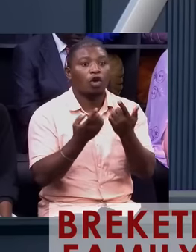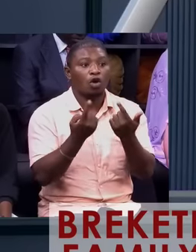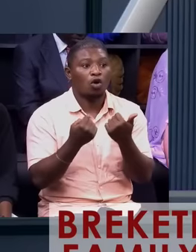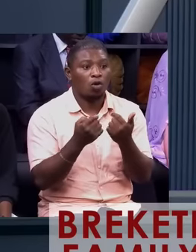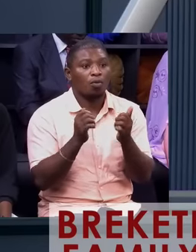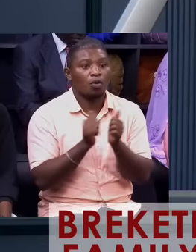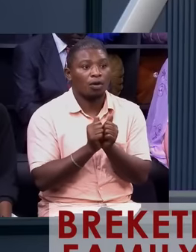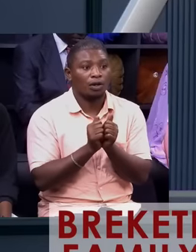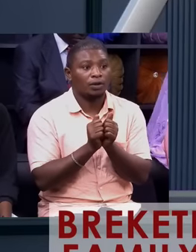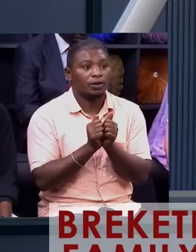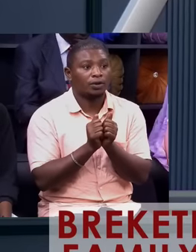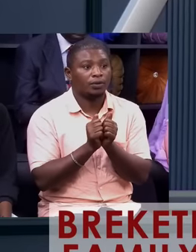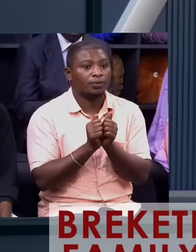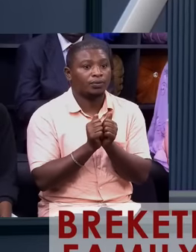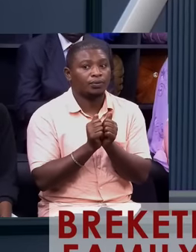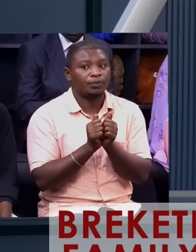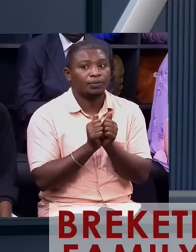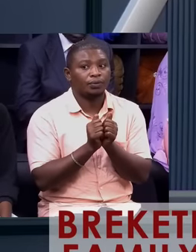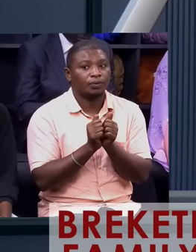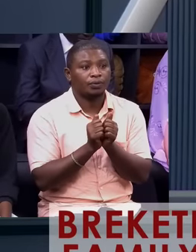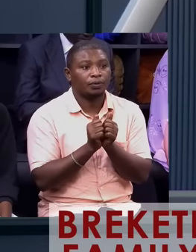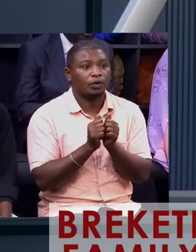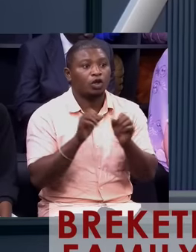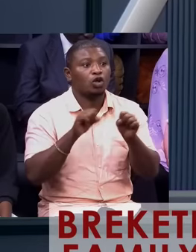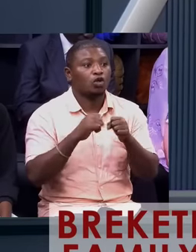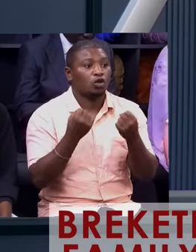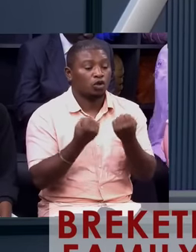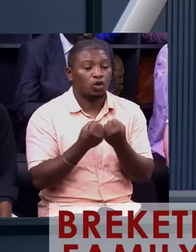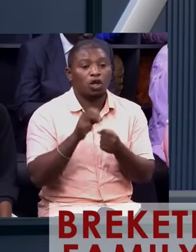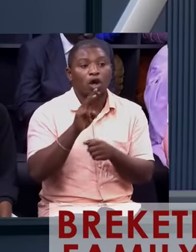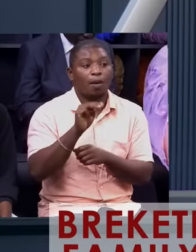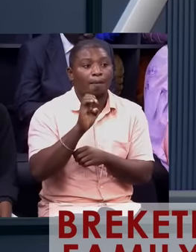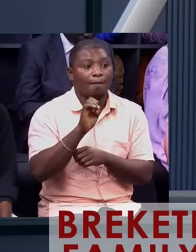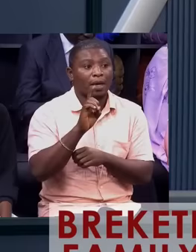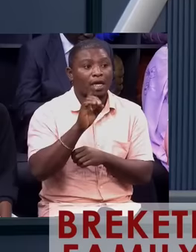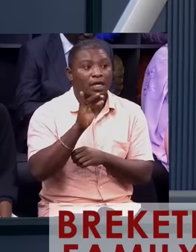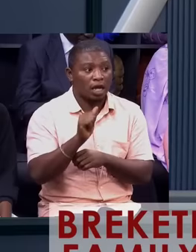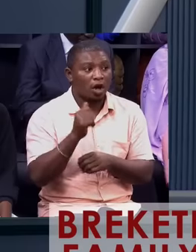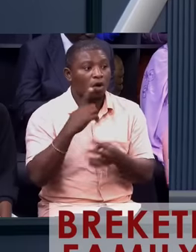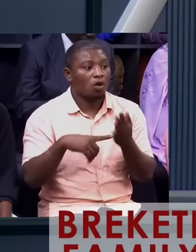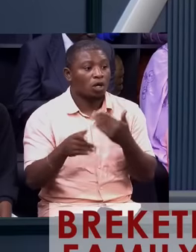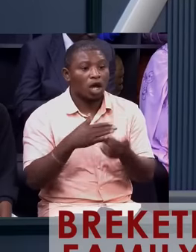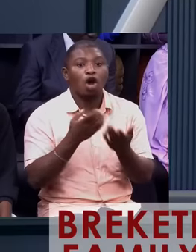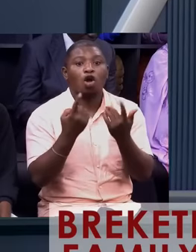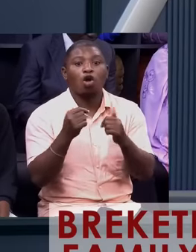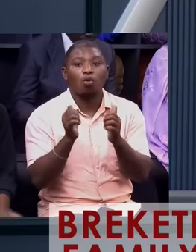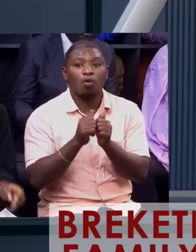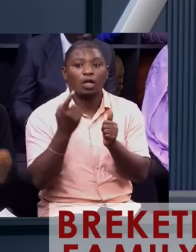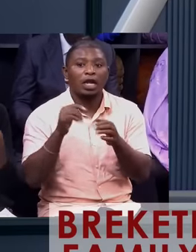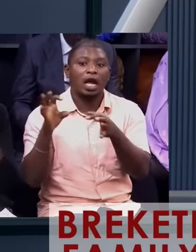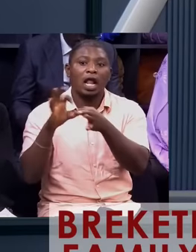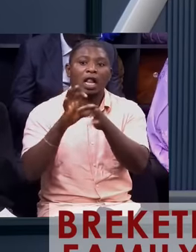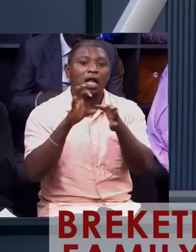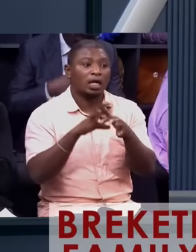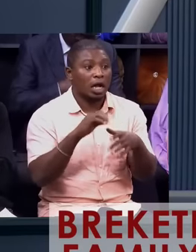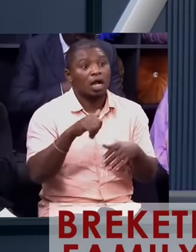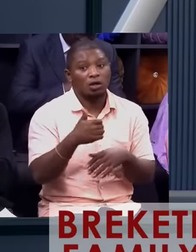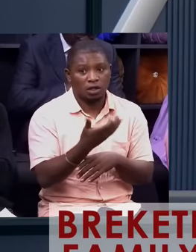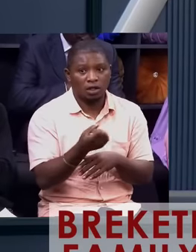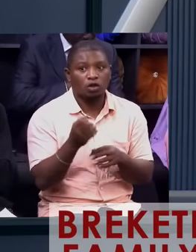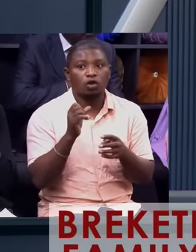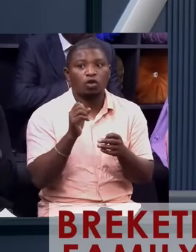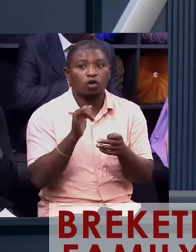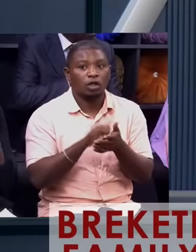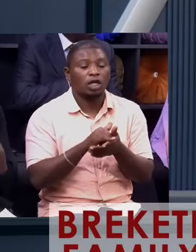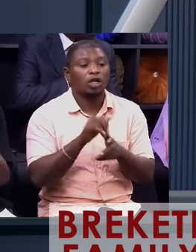with the um uh social media whatever come with the links and the rest so